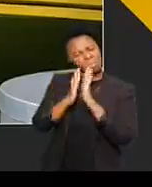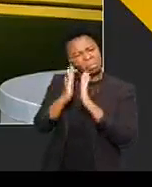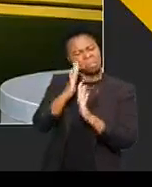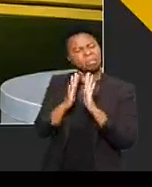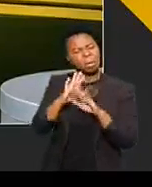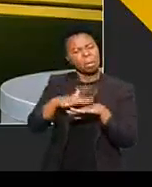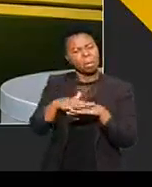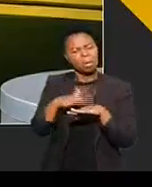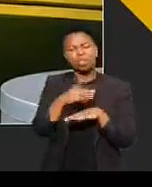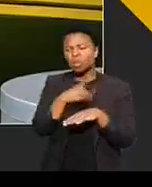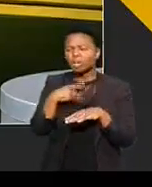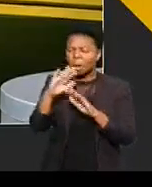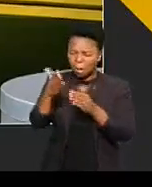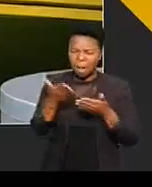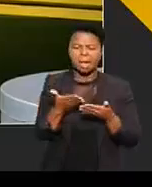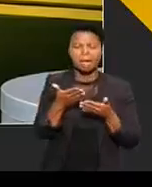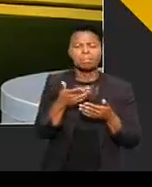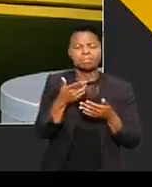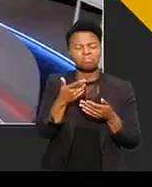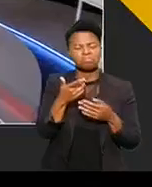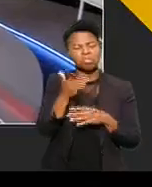conversation. Doctor, welcome to Daily Teta.